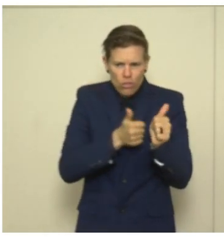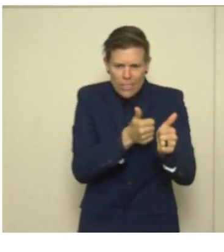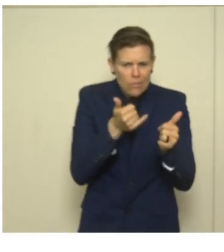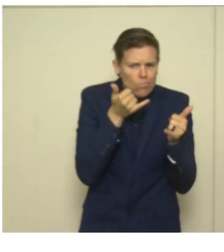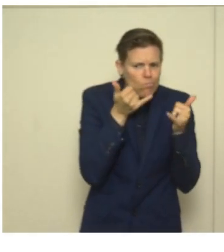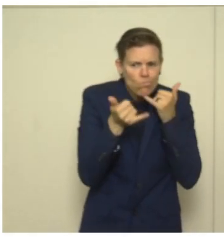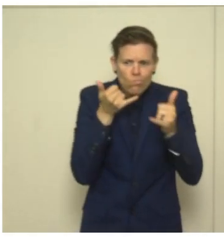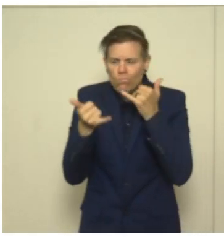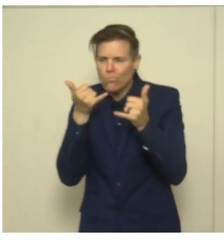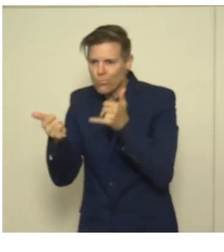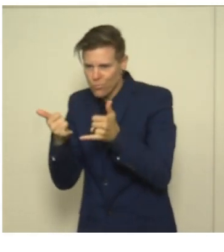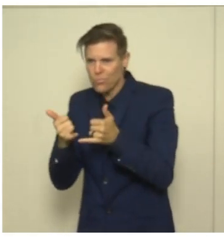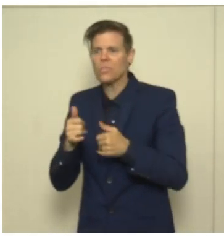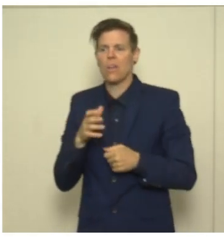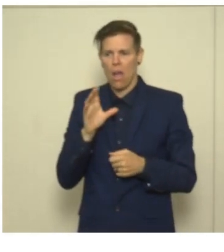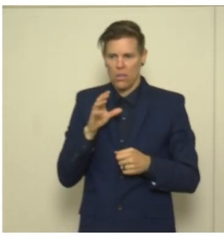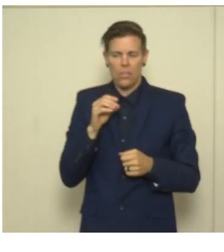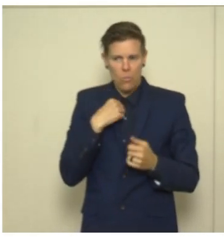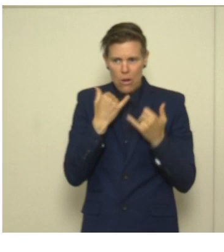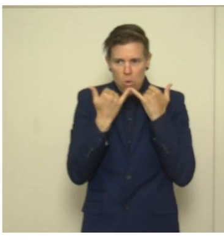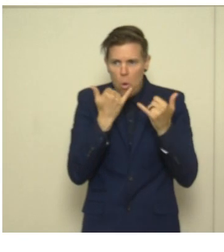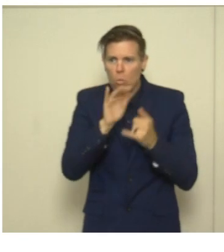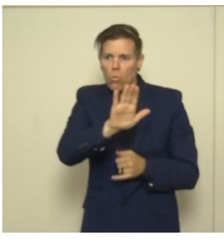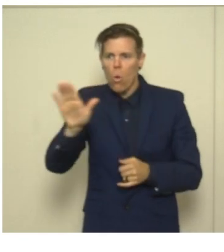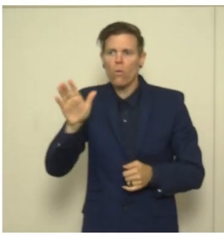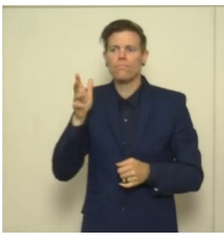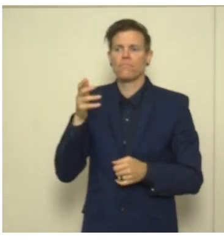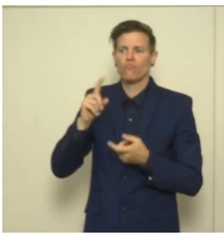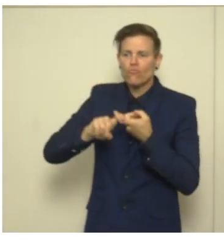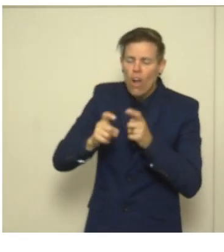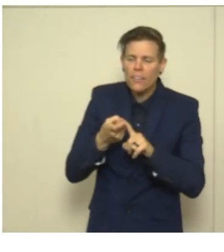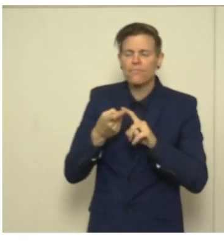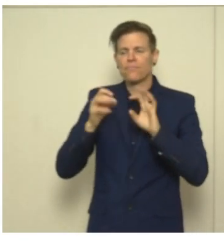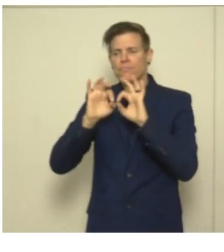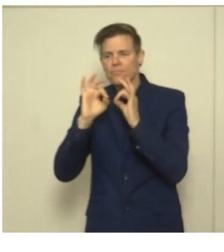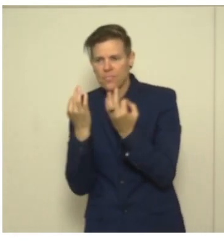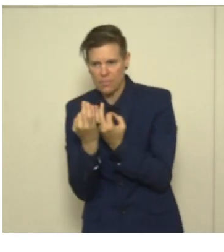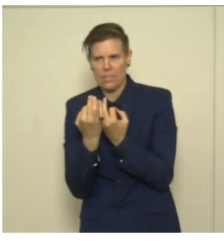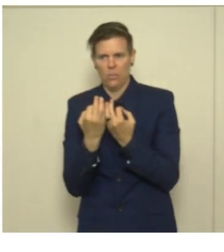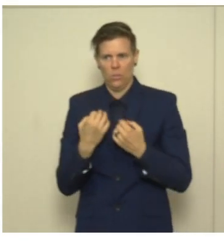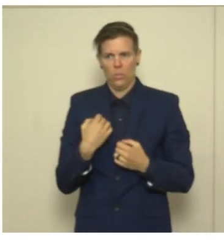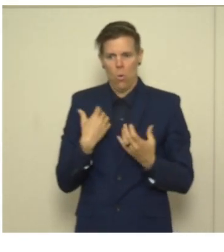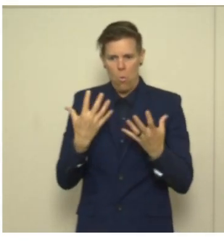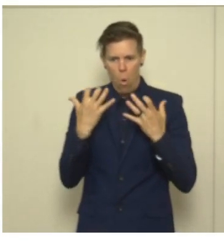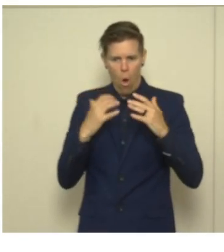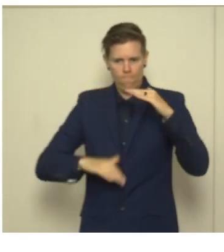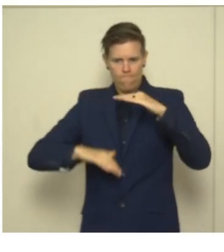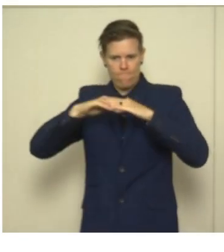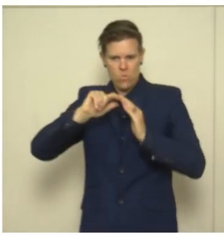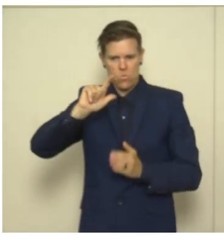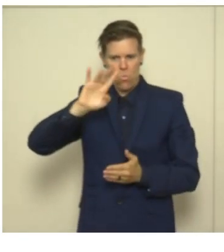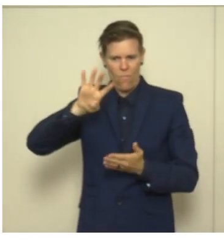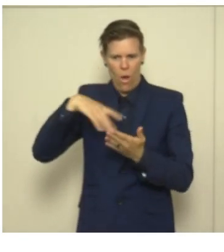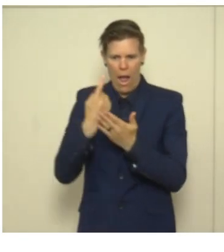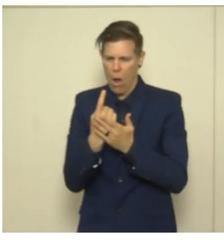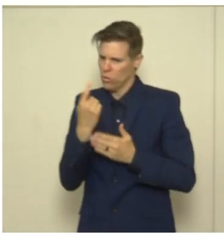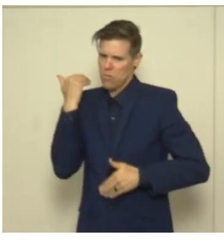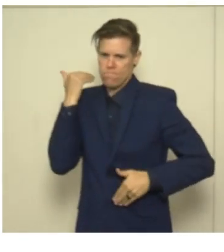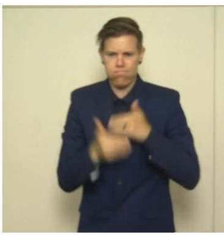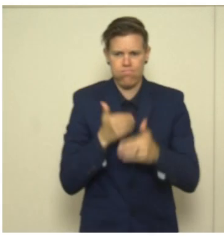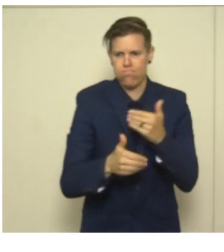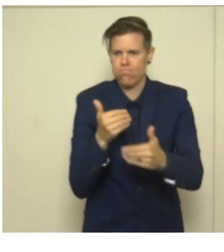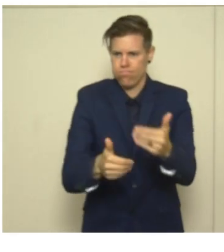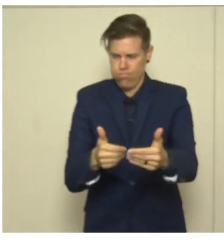all of your contacts, we have a 24-hour turnaround for the infected person and 36, no more than that, to getting to